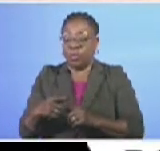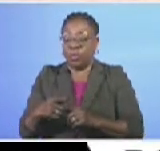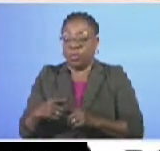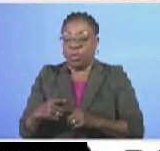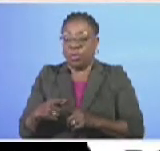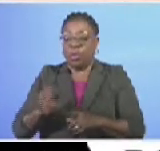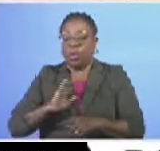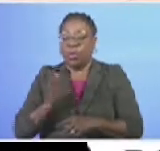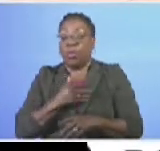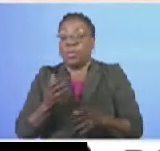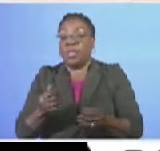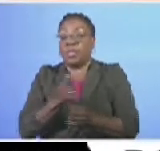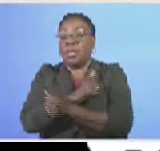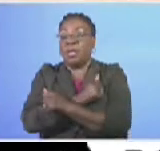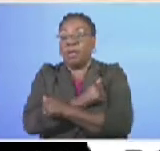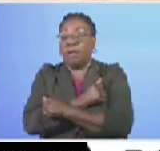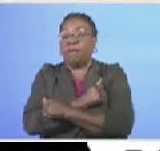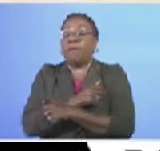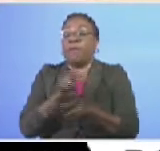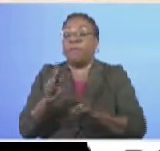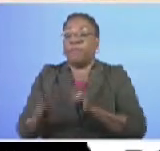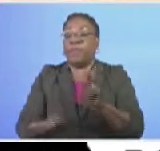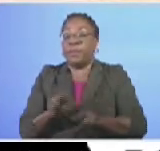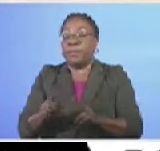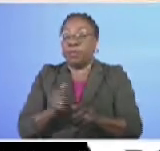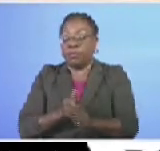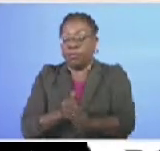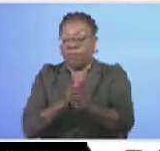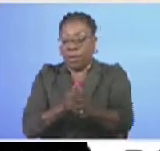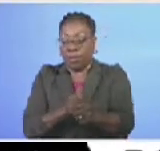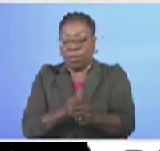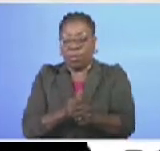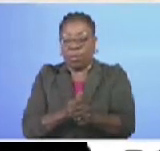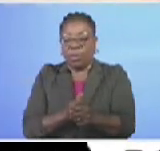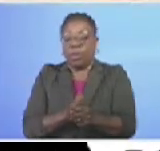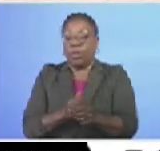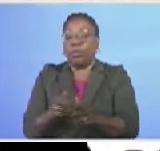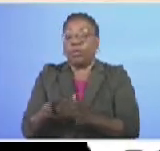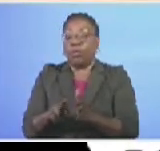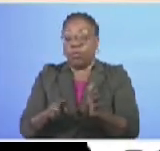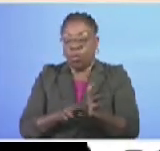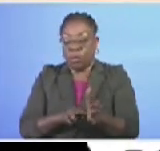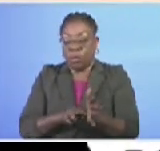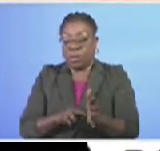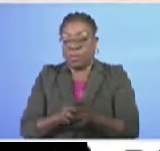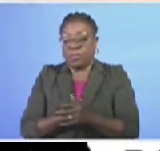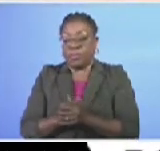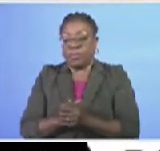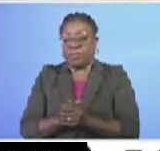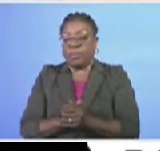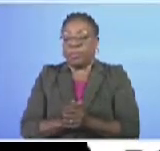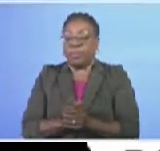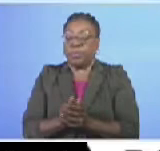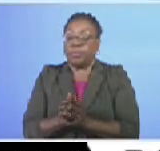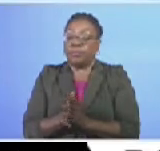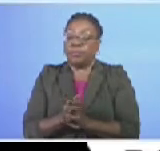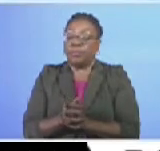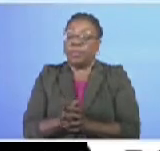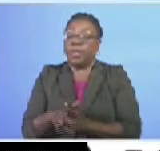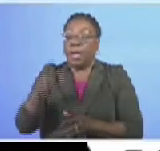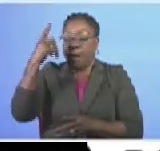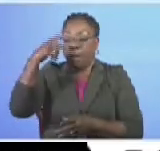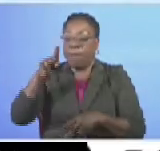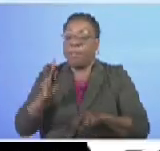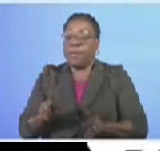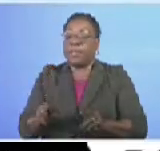We just would love for people to comply. We don't want to get into the fighting over the fines, but that is an added motivation for people to comply. For persons